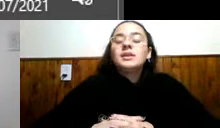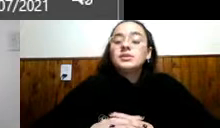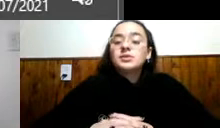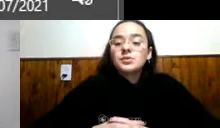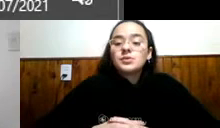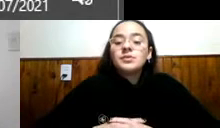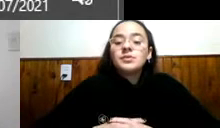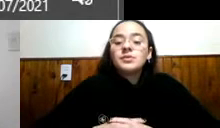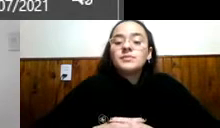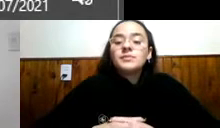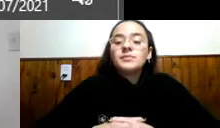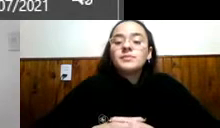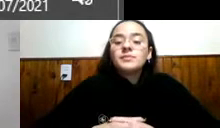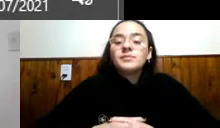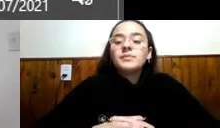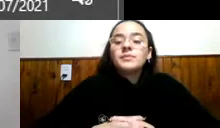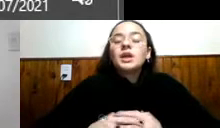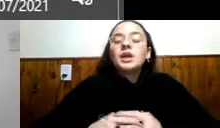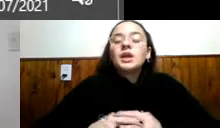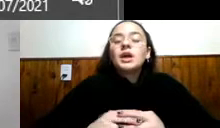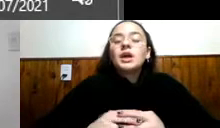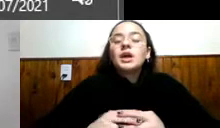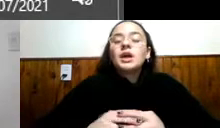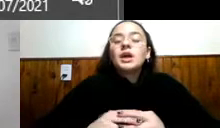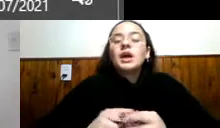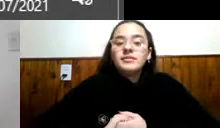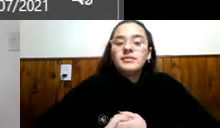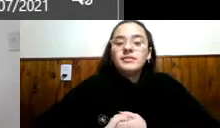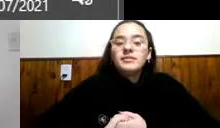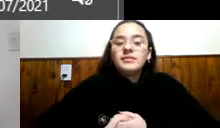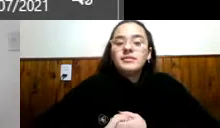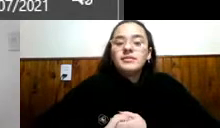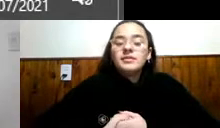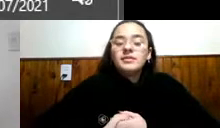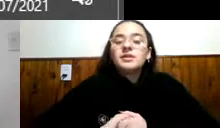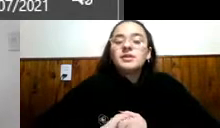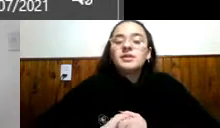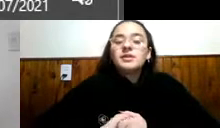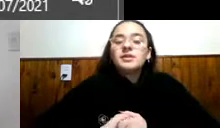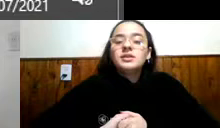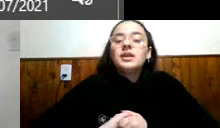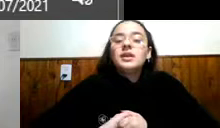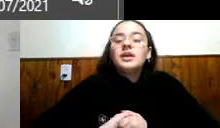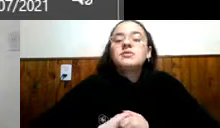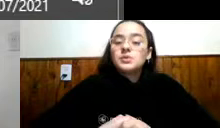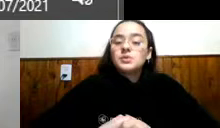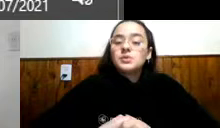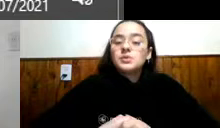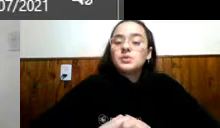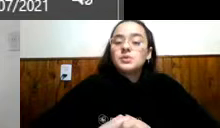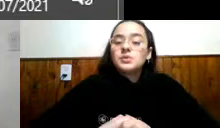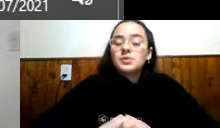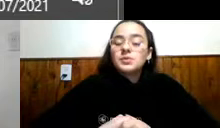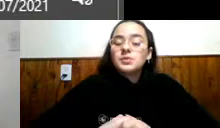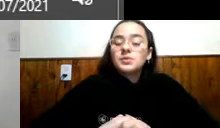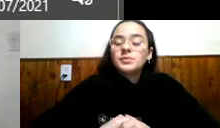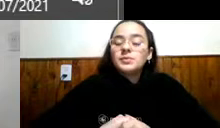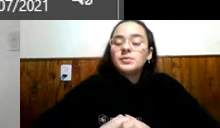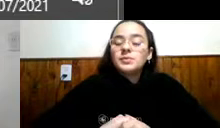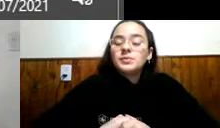years old. I was born in January 5 at 2002 in Paraná, Entre Ríos,